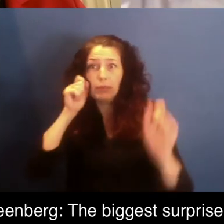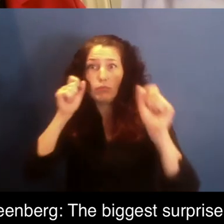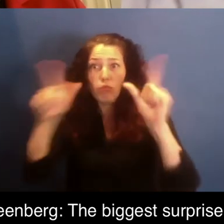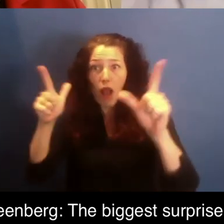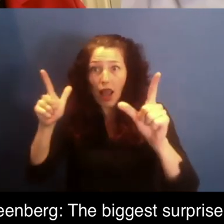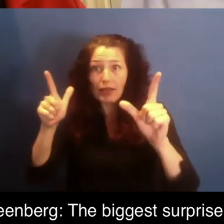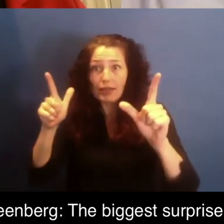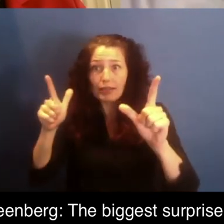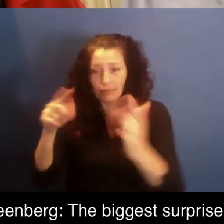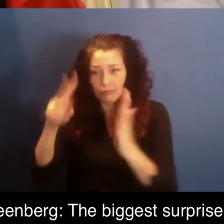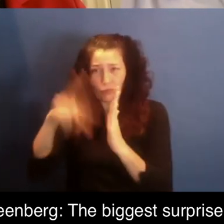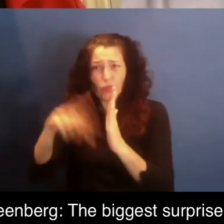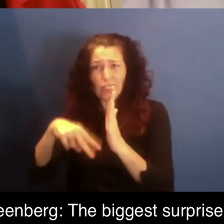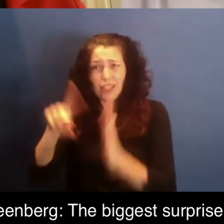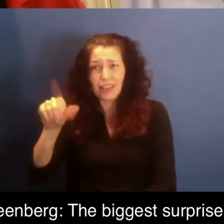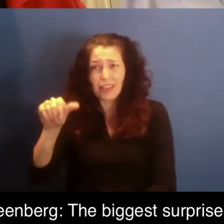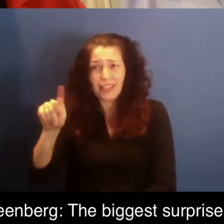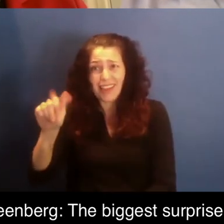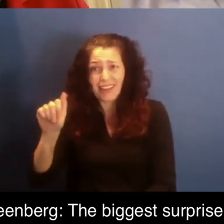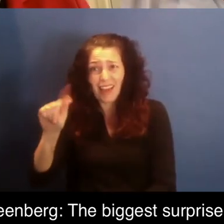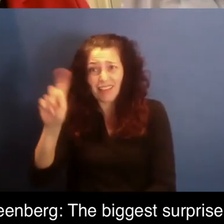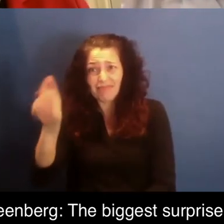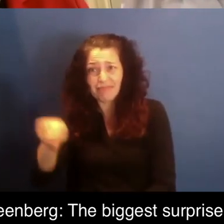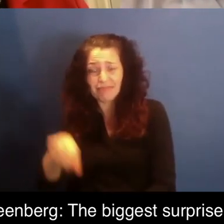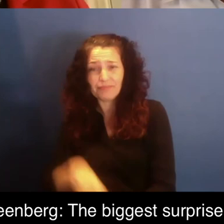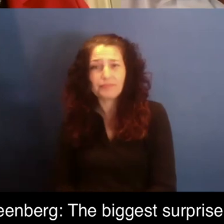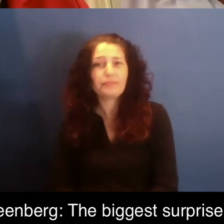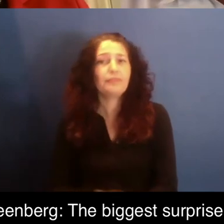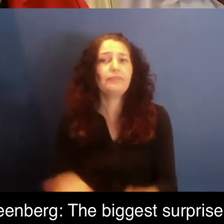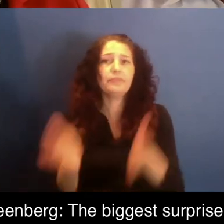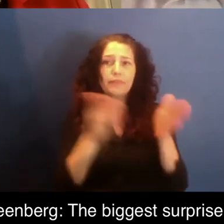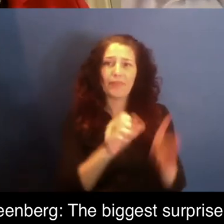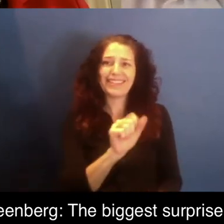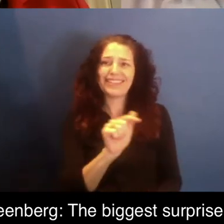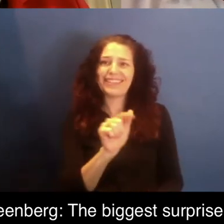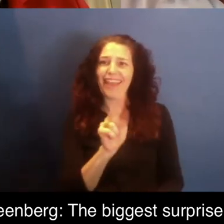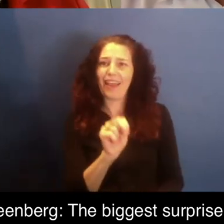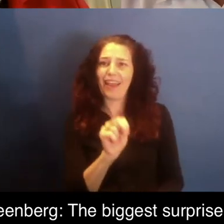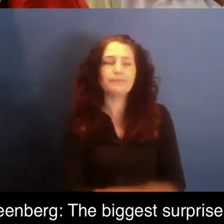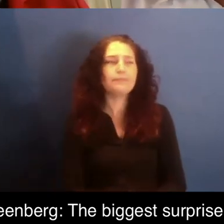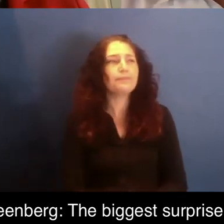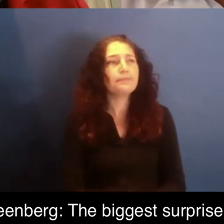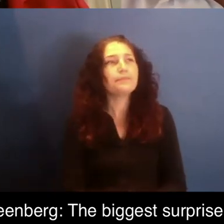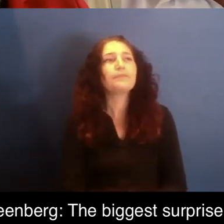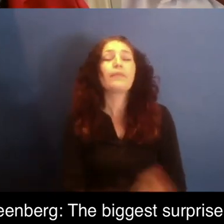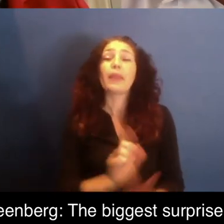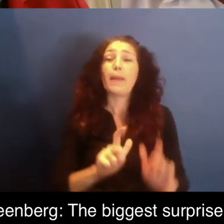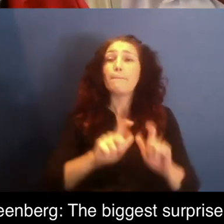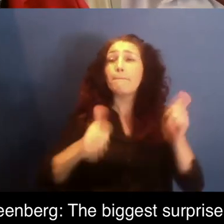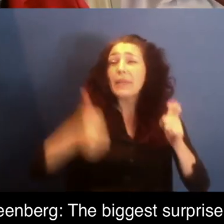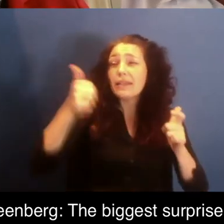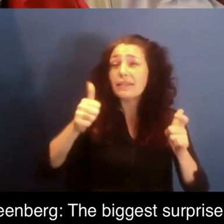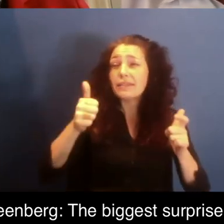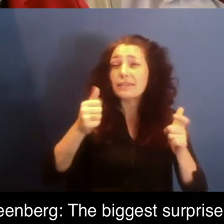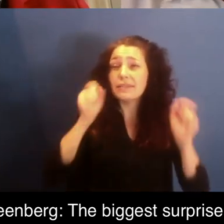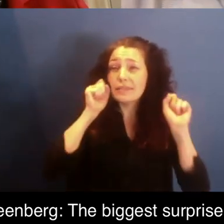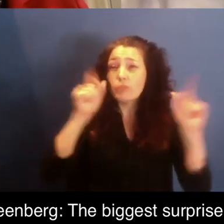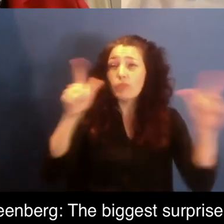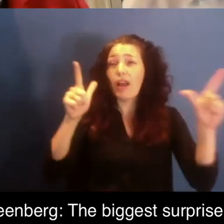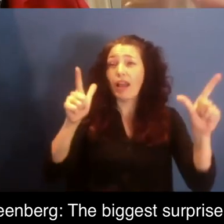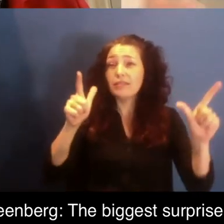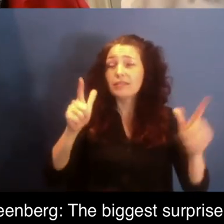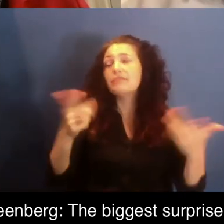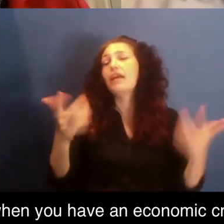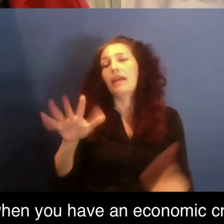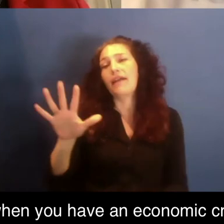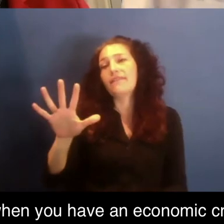Uh, look, the biggest surprise to me was the, uh, was the $500, you know, the,